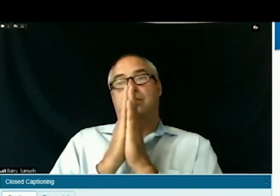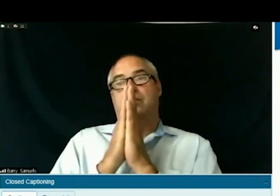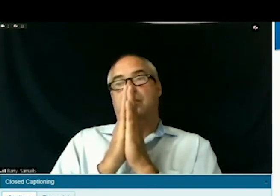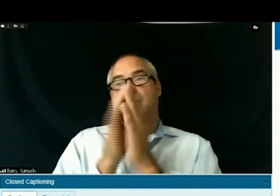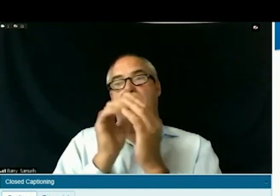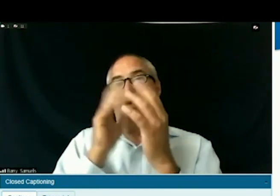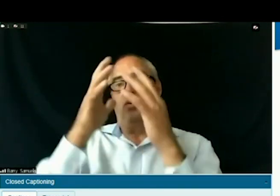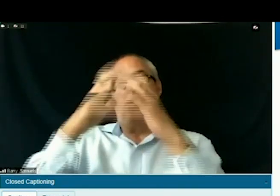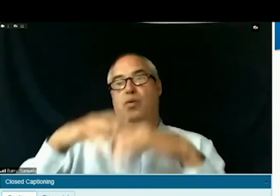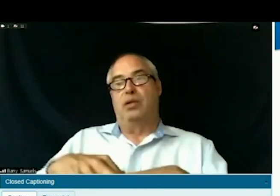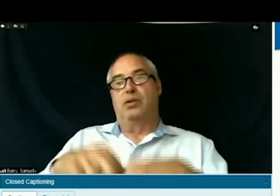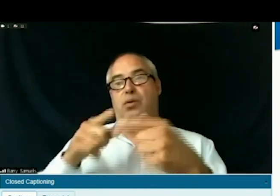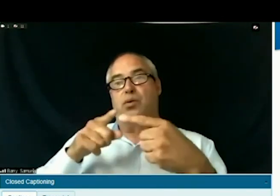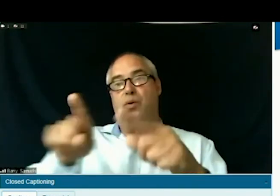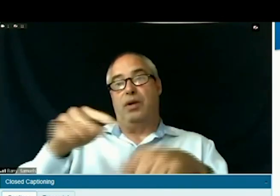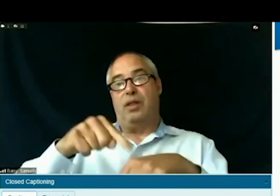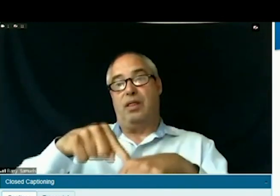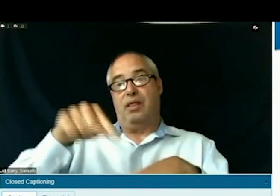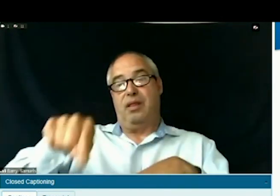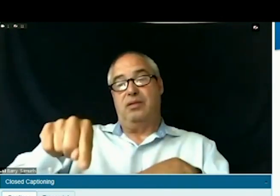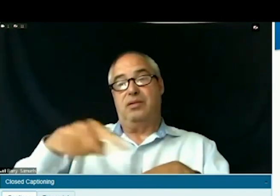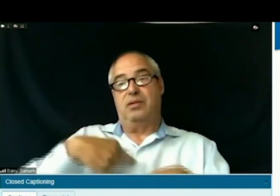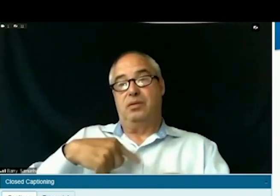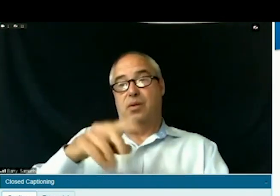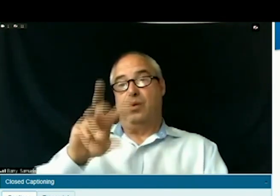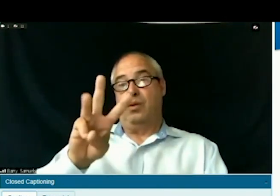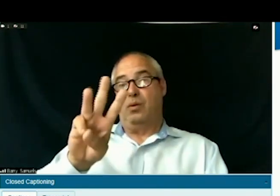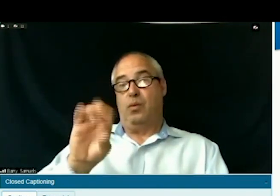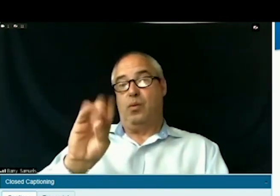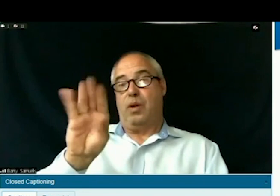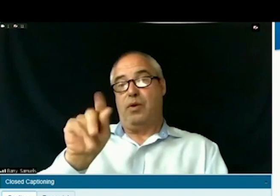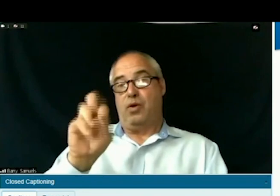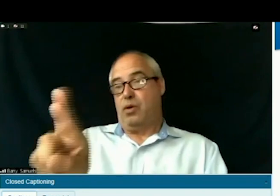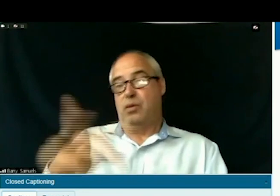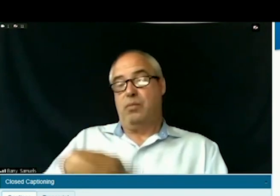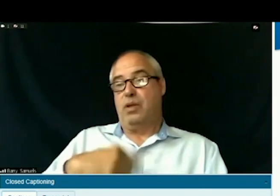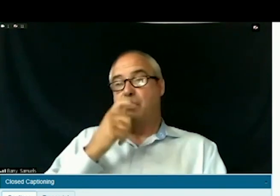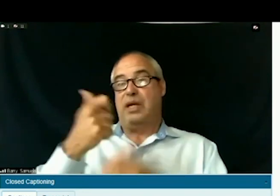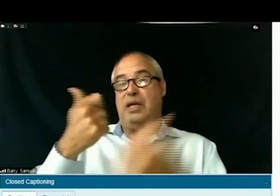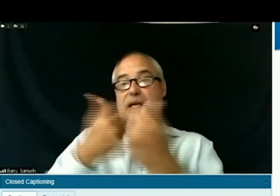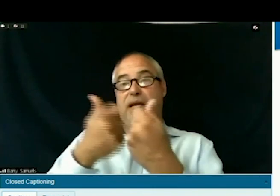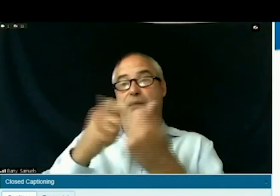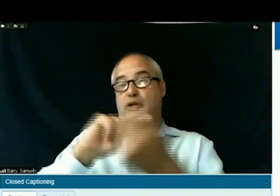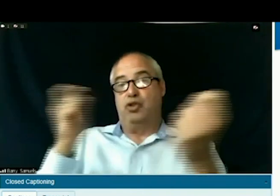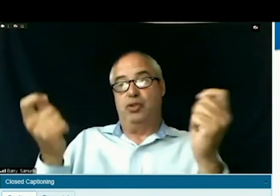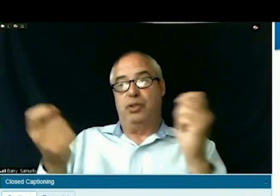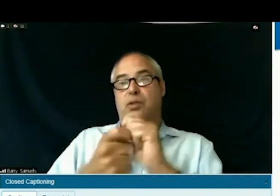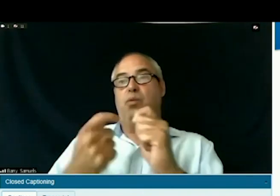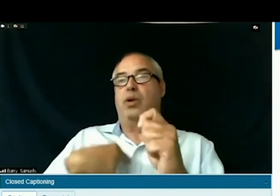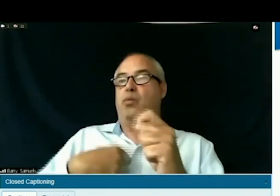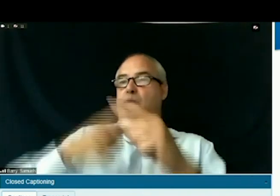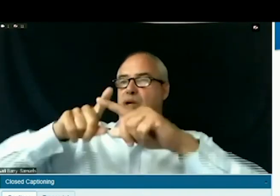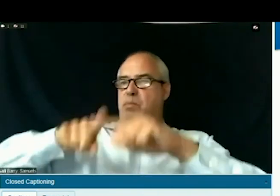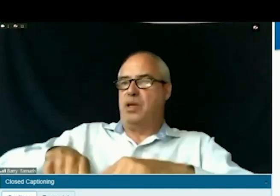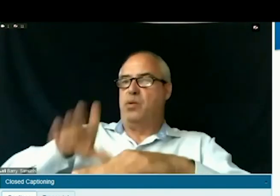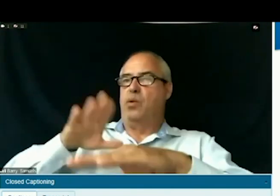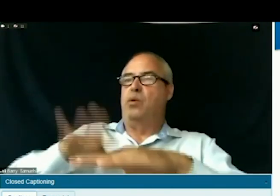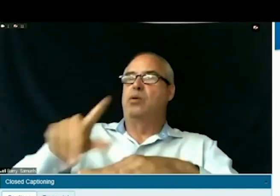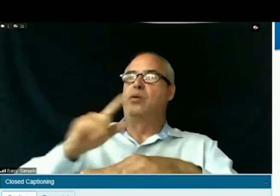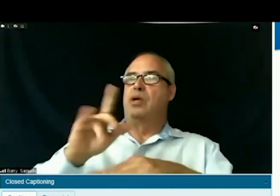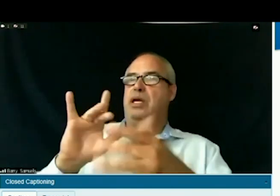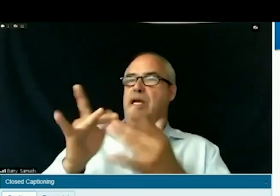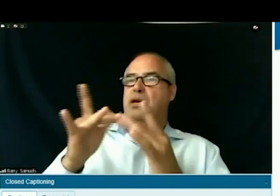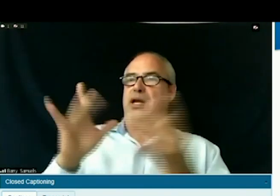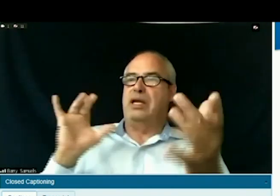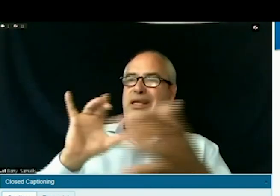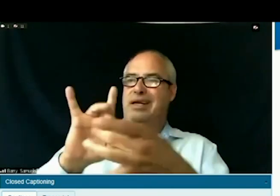just not, it's not the be all and end all, but it certainly is a game changer that we want to rely on and that people